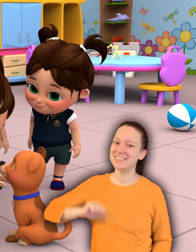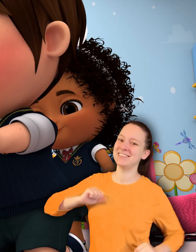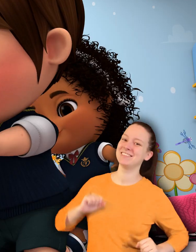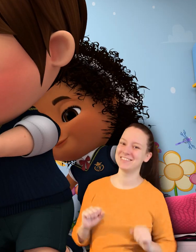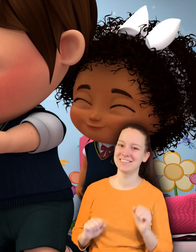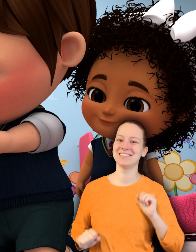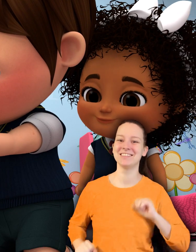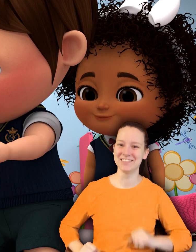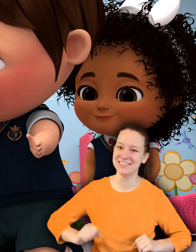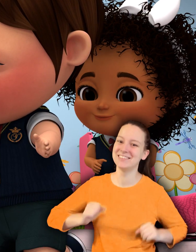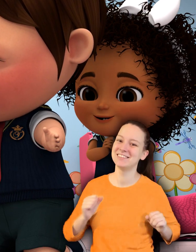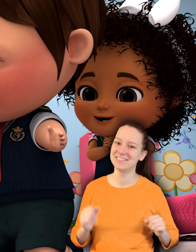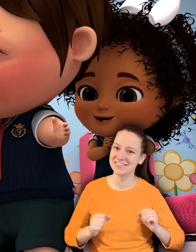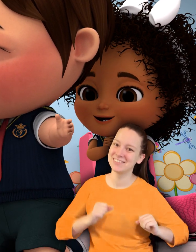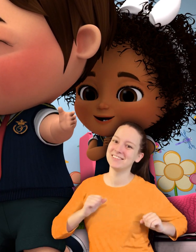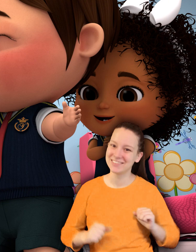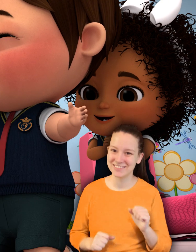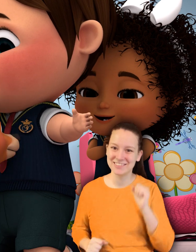ha ha